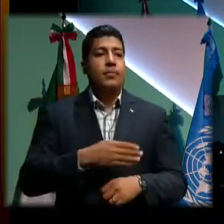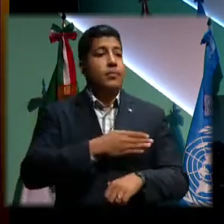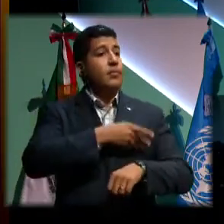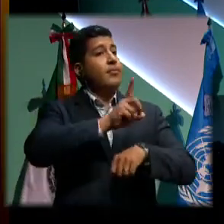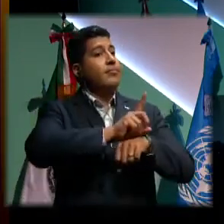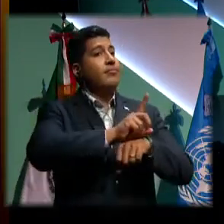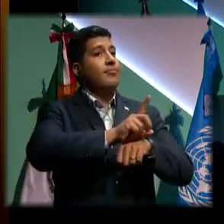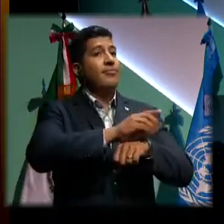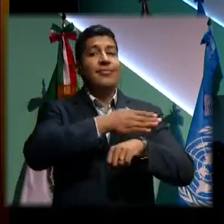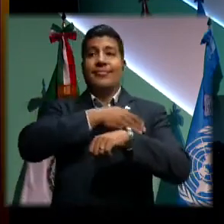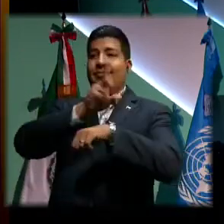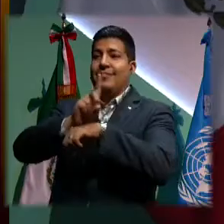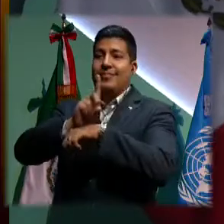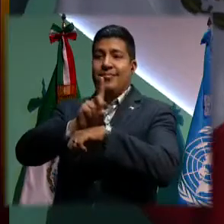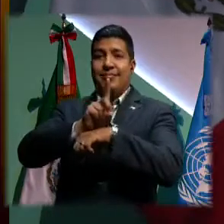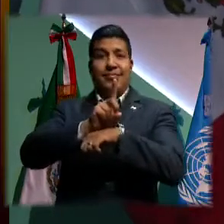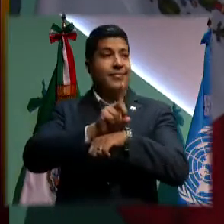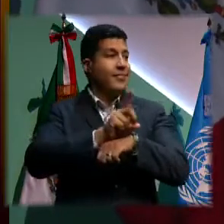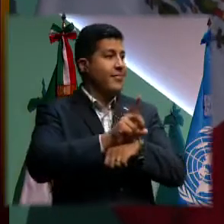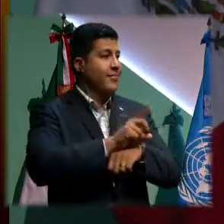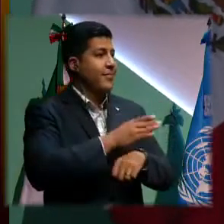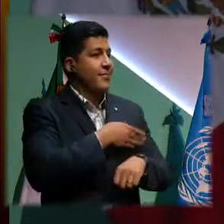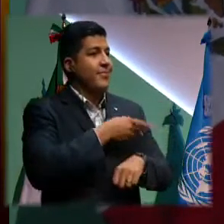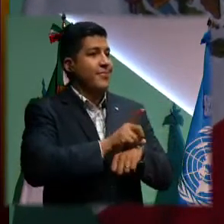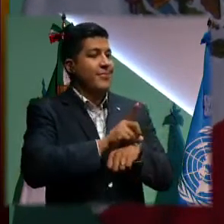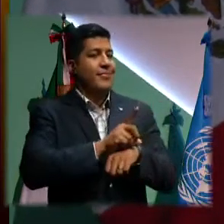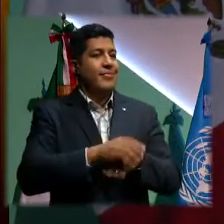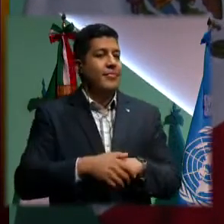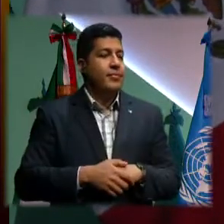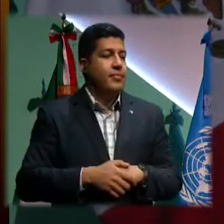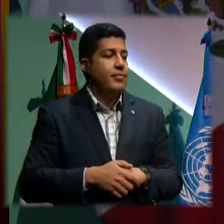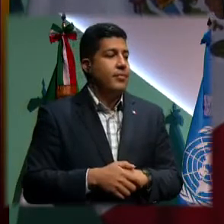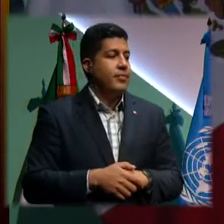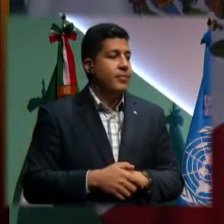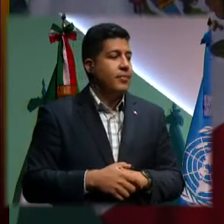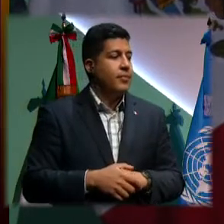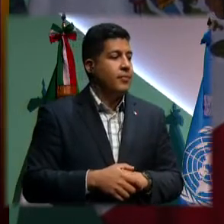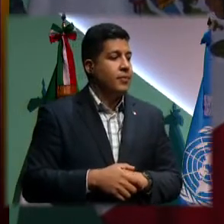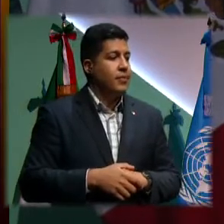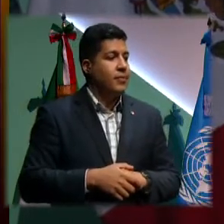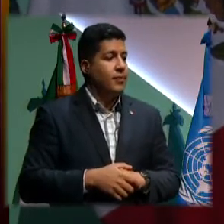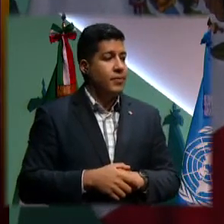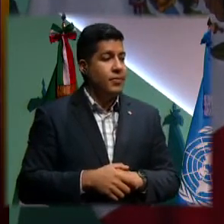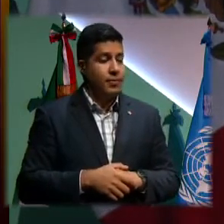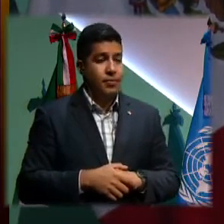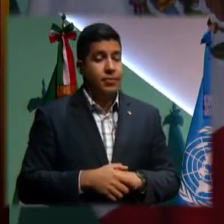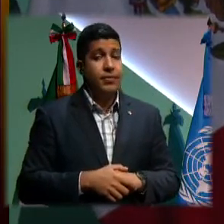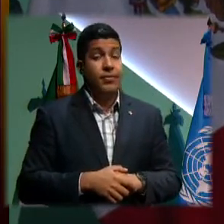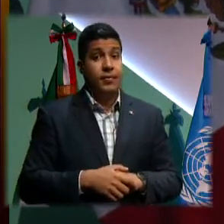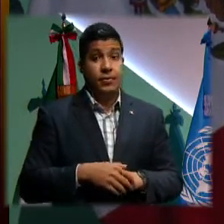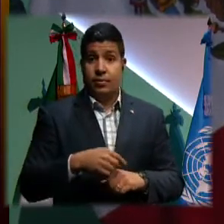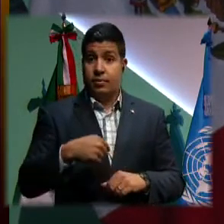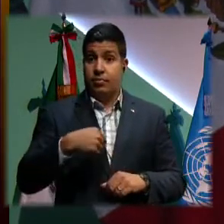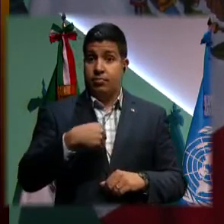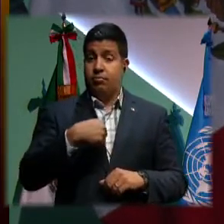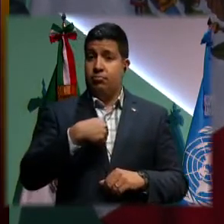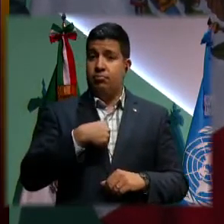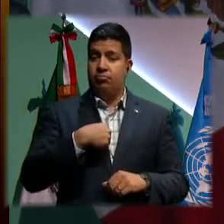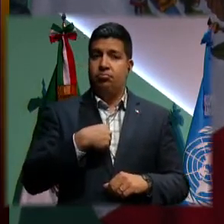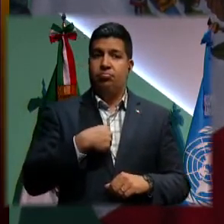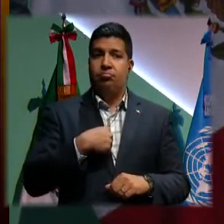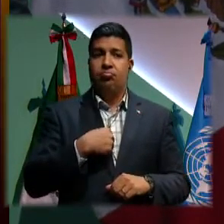Good morning. Good morning. I am truly delighted to be here in